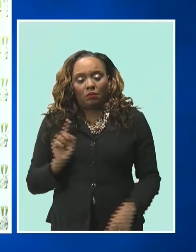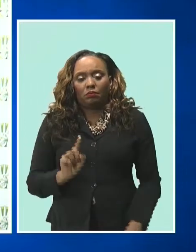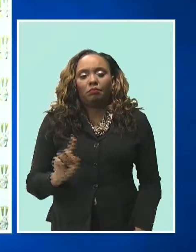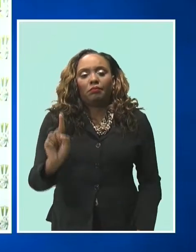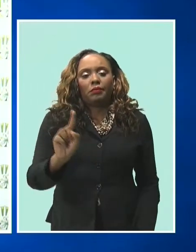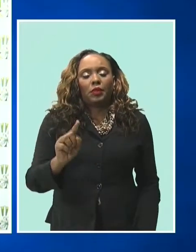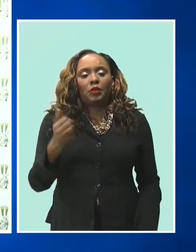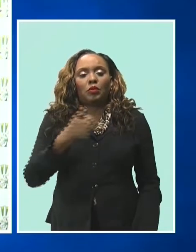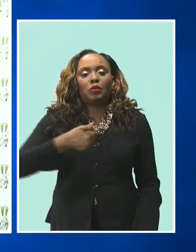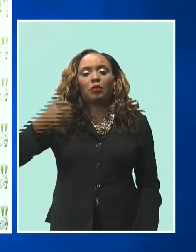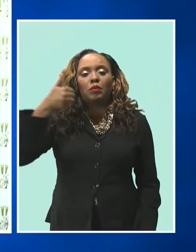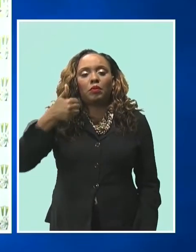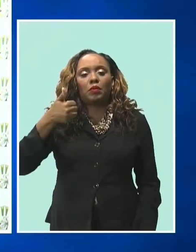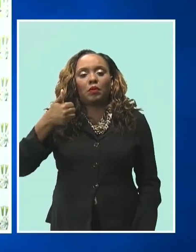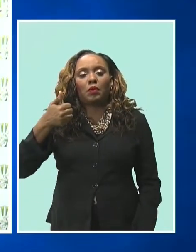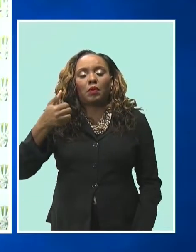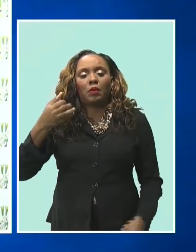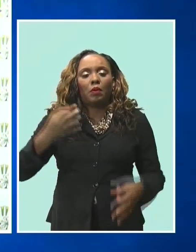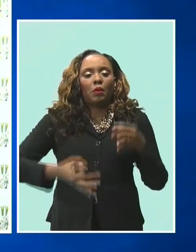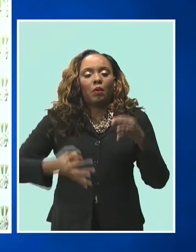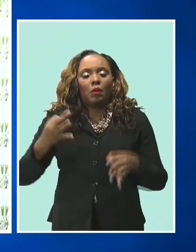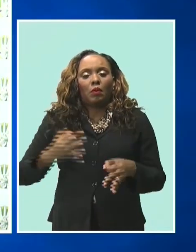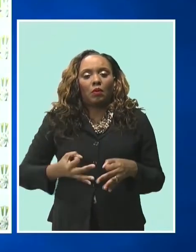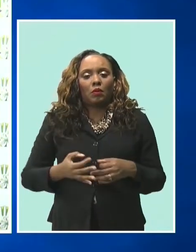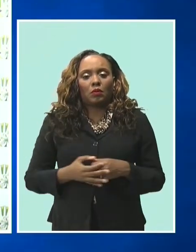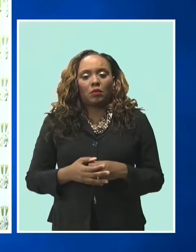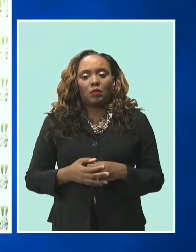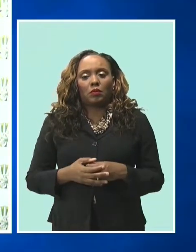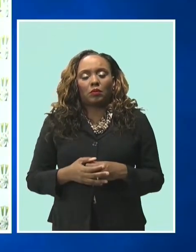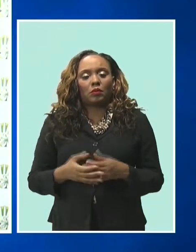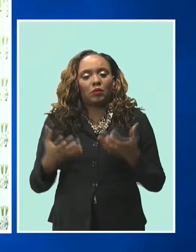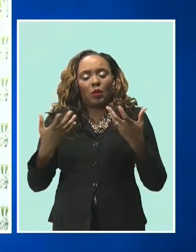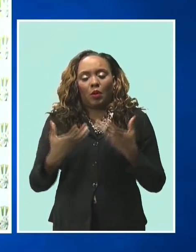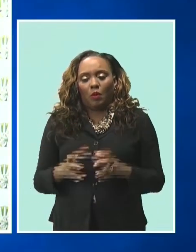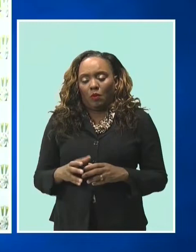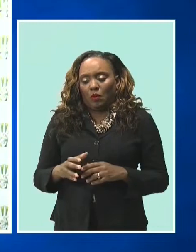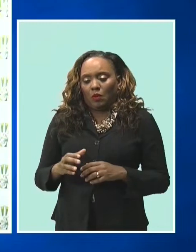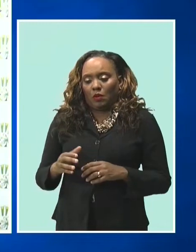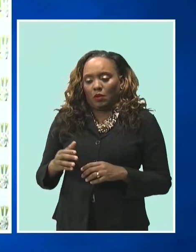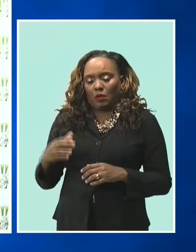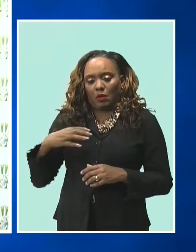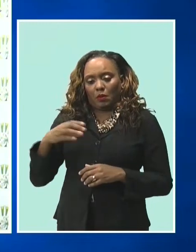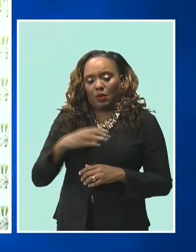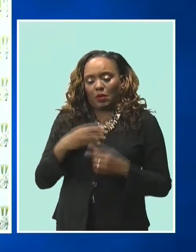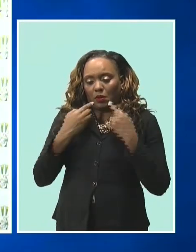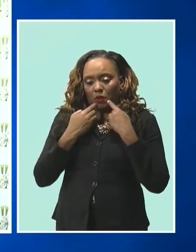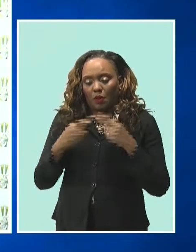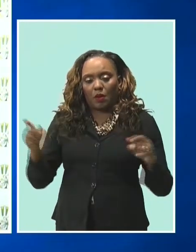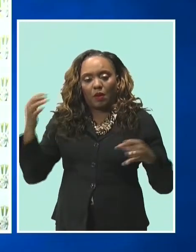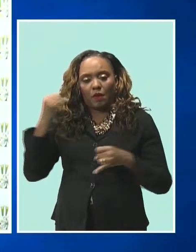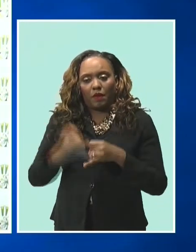Court, seeking to prevent GCOM from making a declaration of the final results.